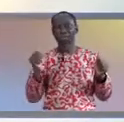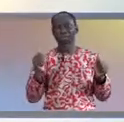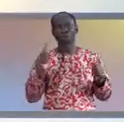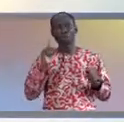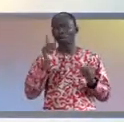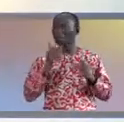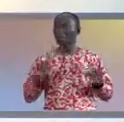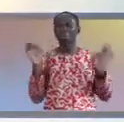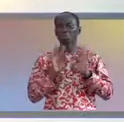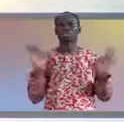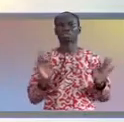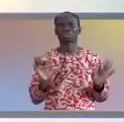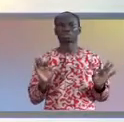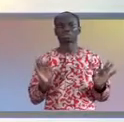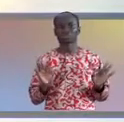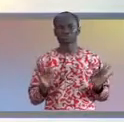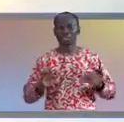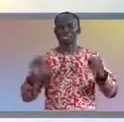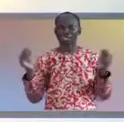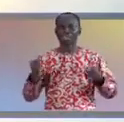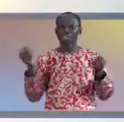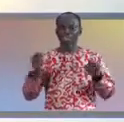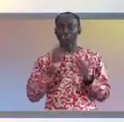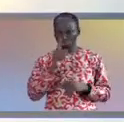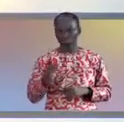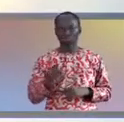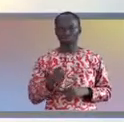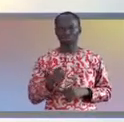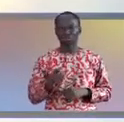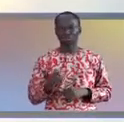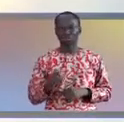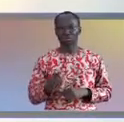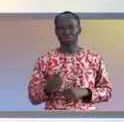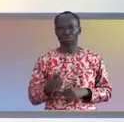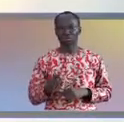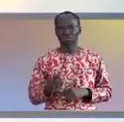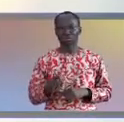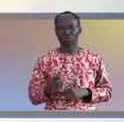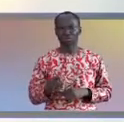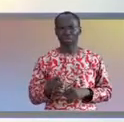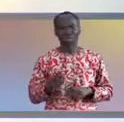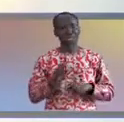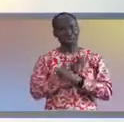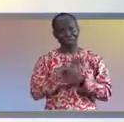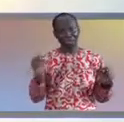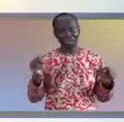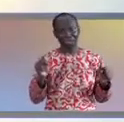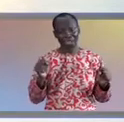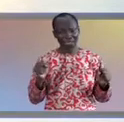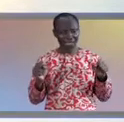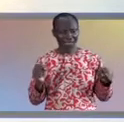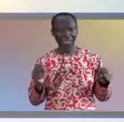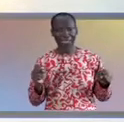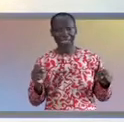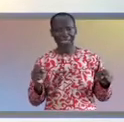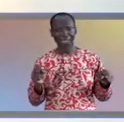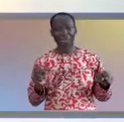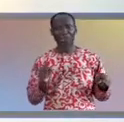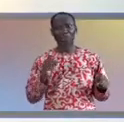ewumuse boni esi onipa ni yankopon ntem na enkwaji eno nsusu a